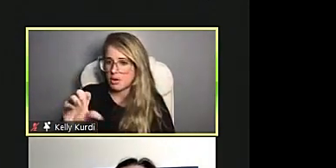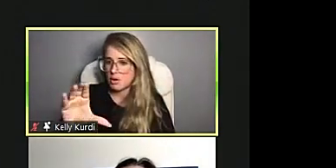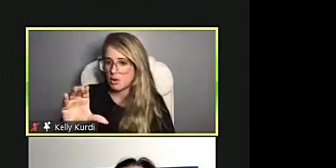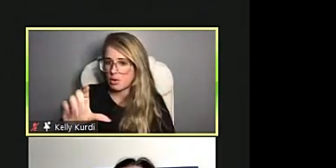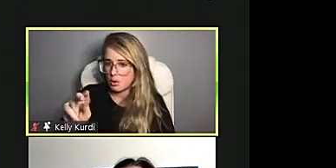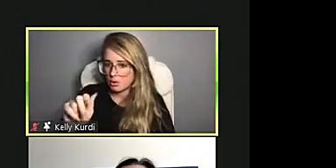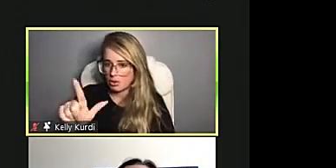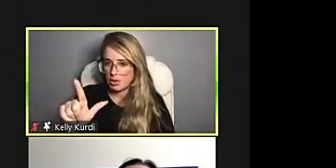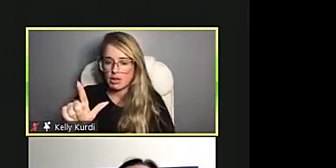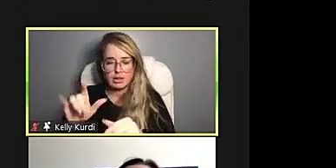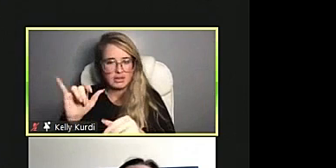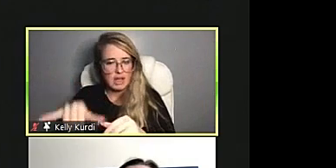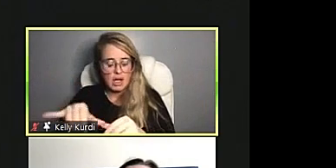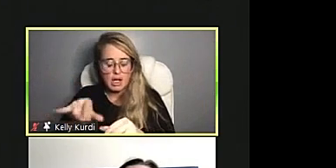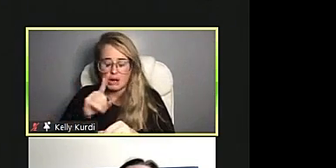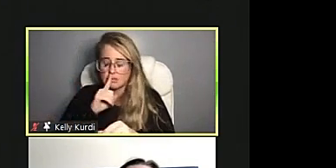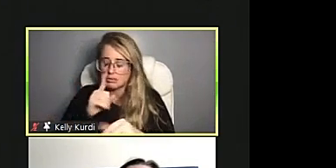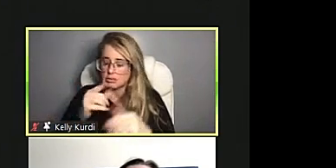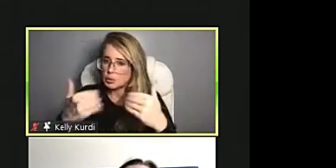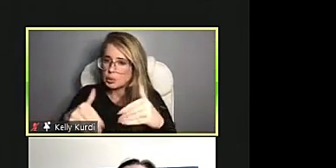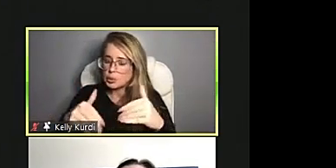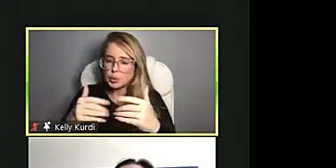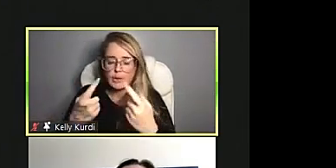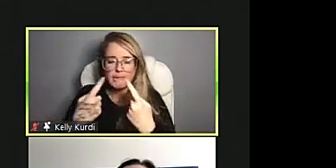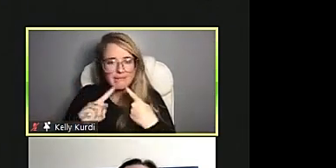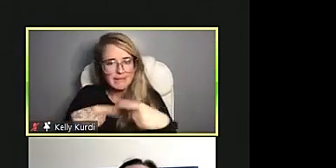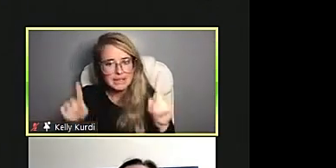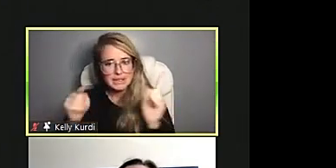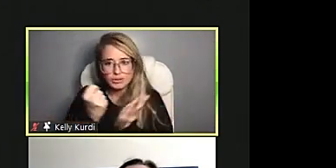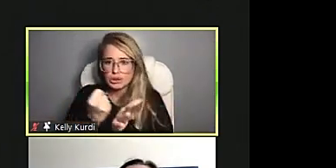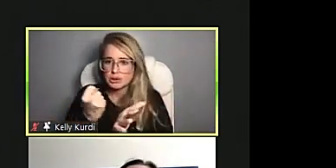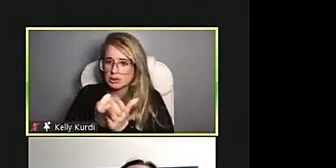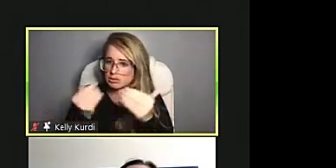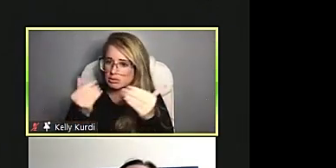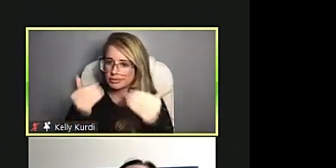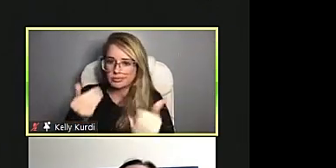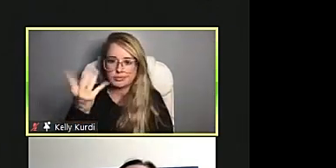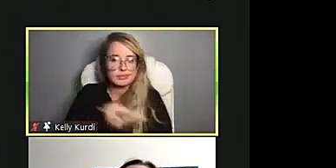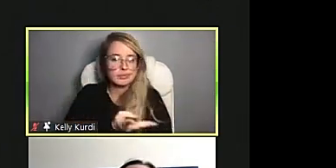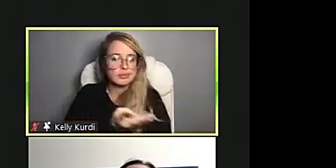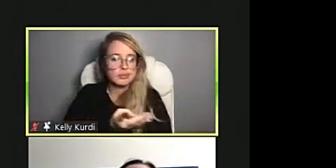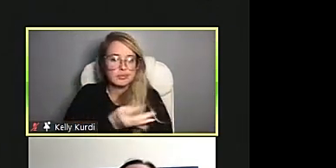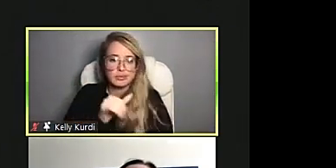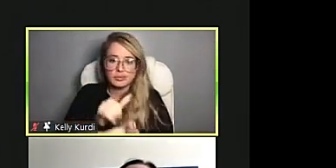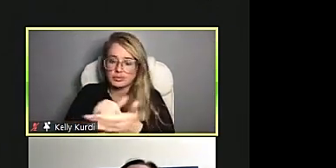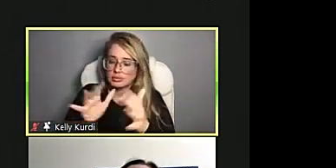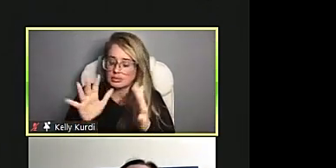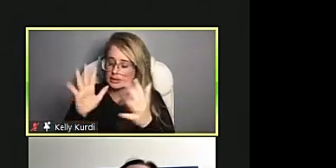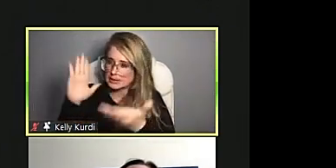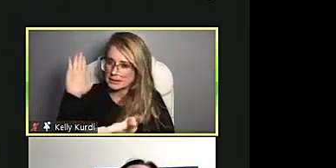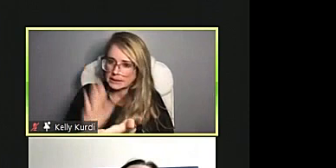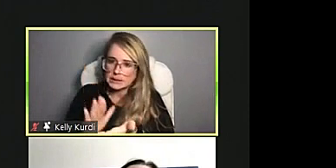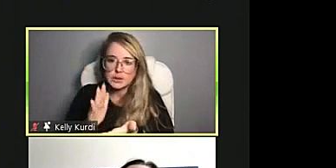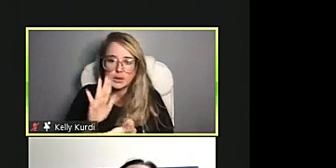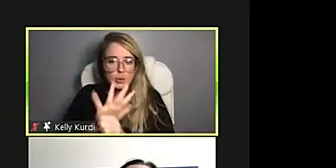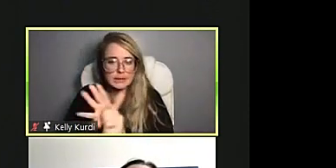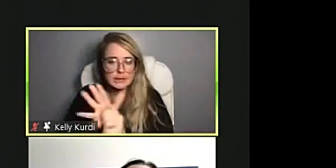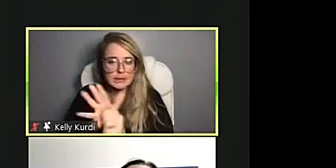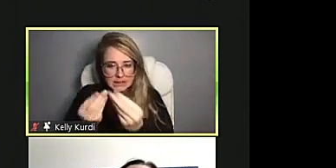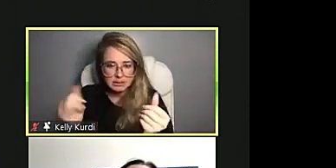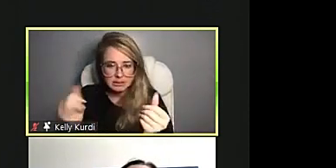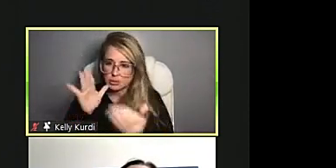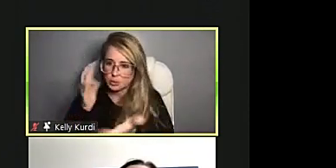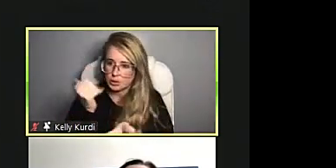that are incredibly effective in keeping people out of the hospitals, having a less severe course